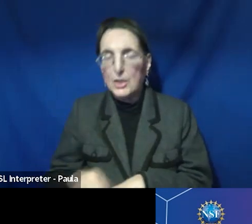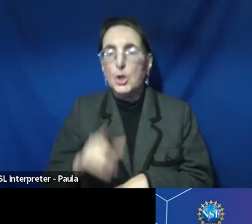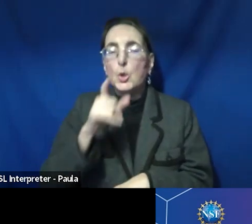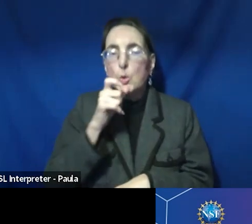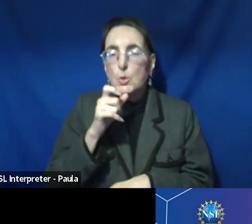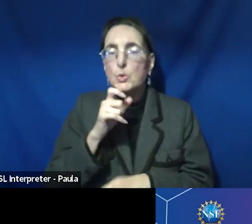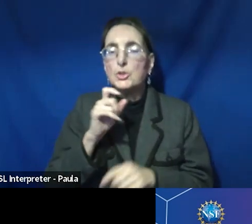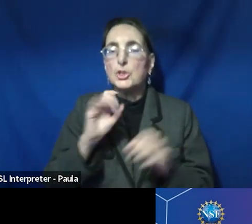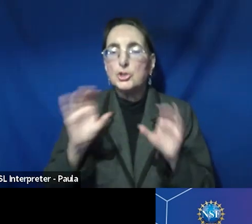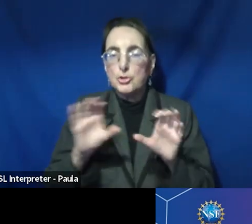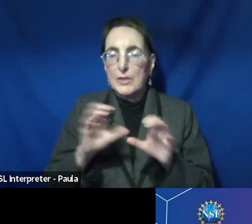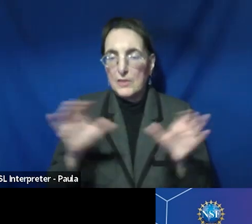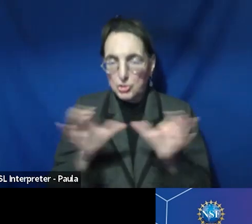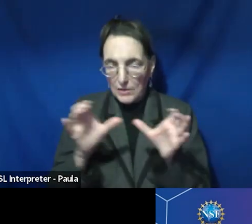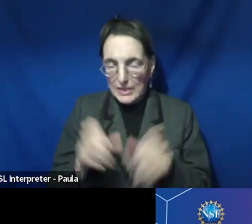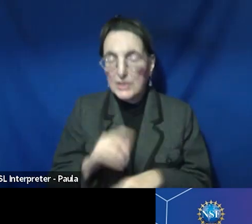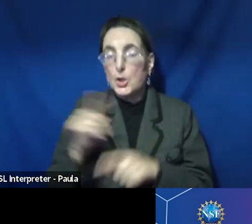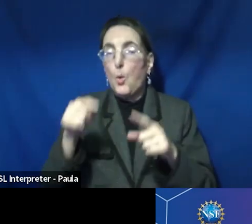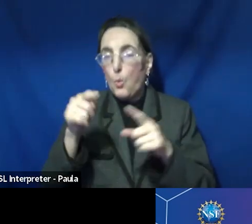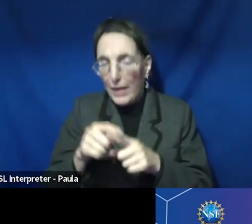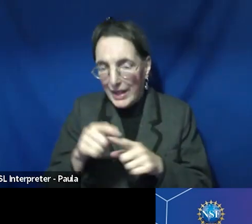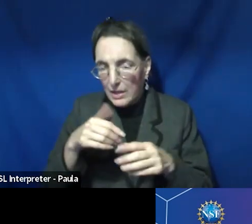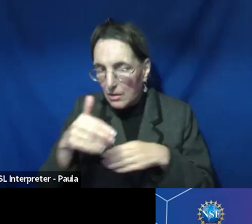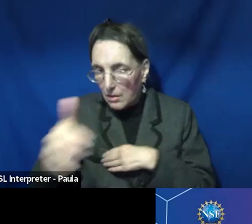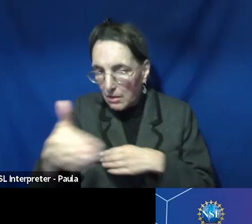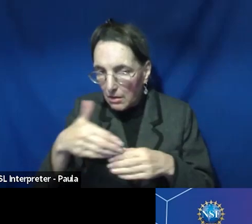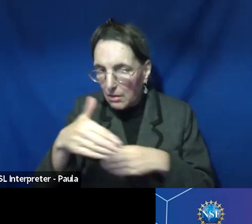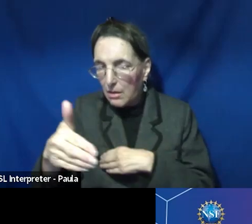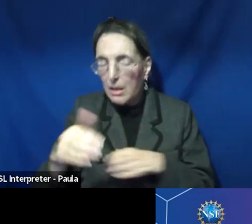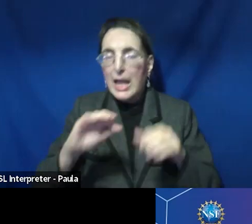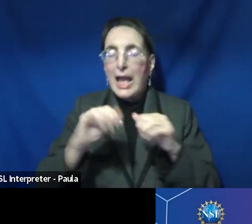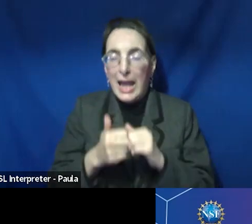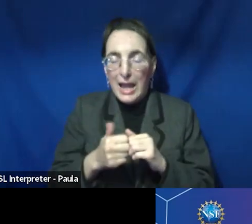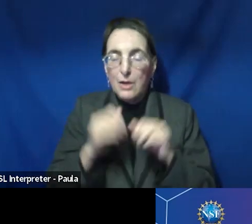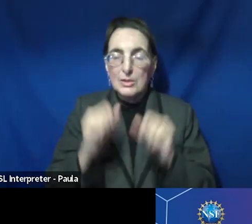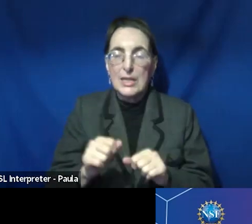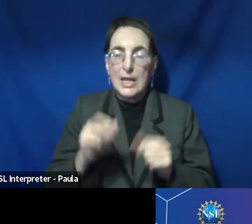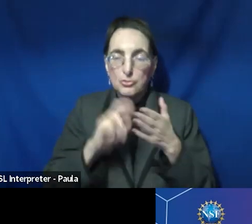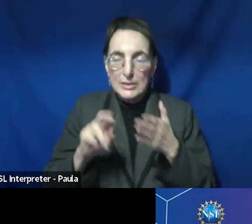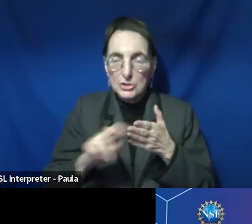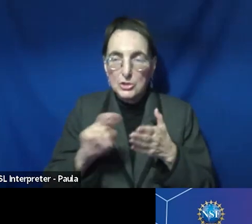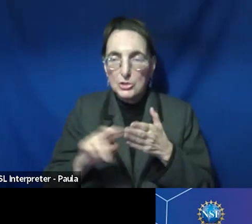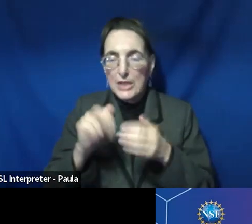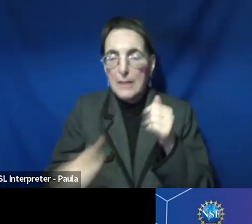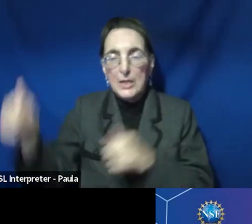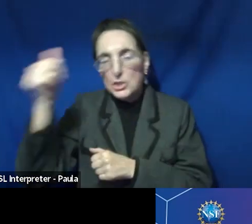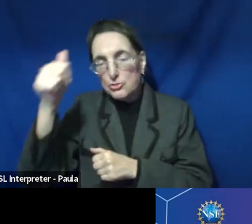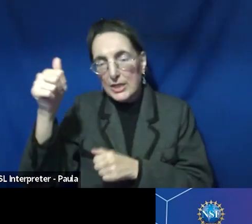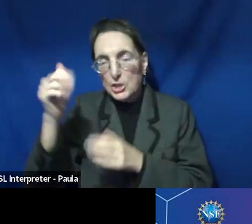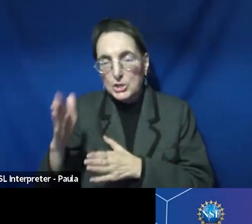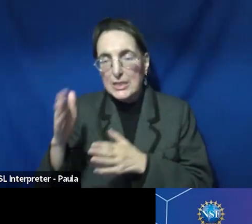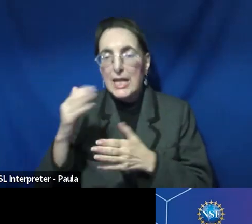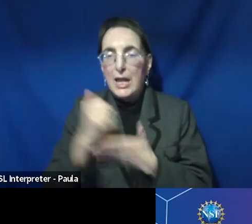certification and when, at what point, and then how really can research administrators help in this